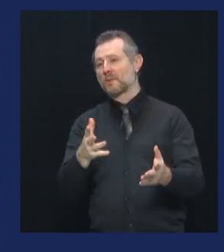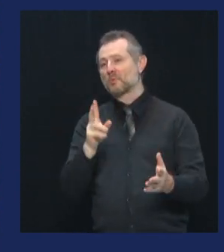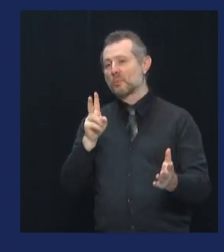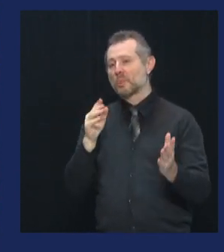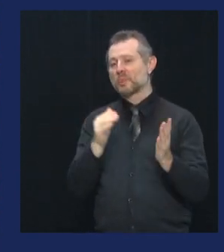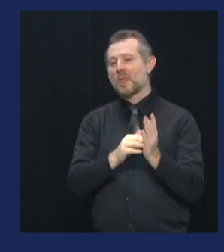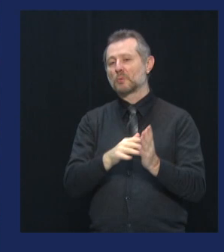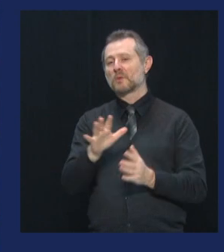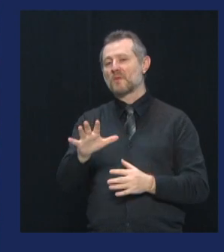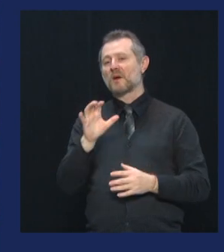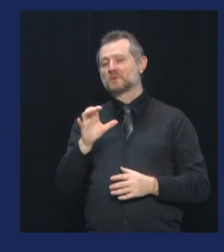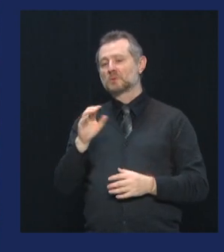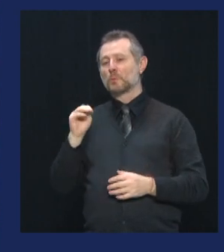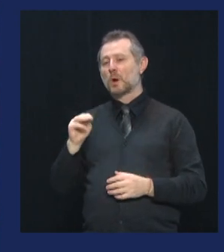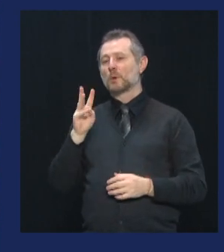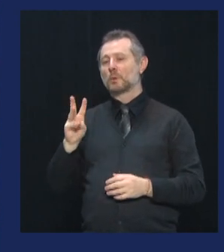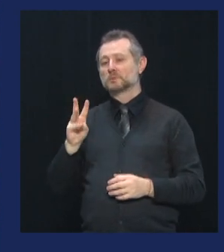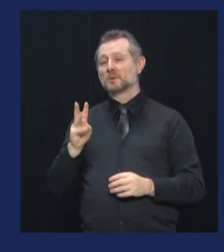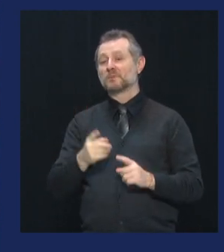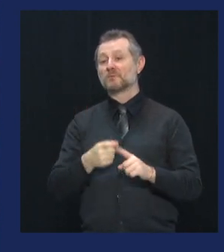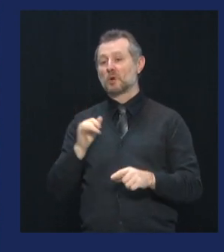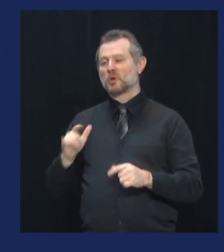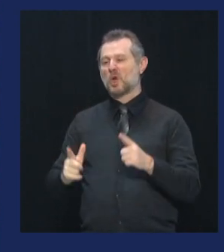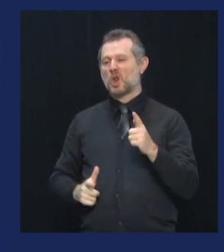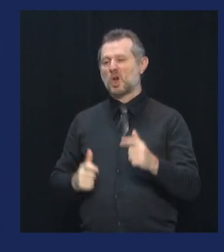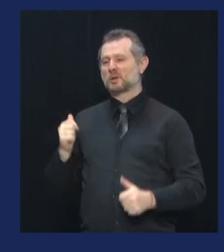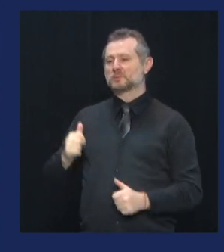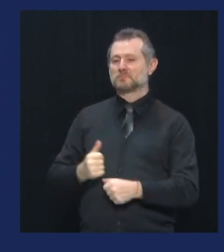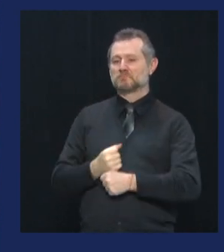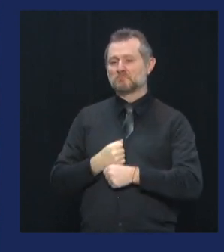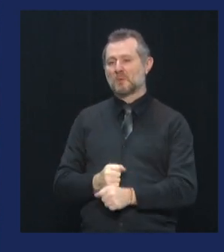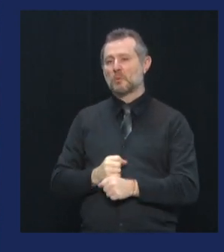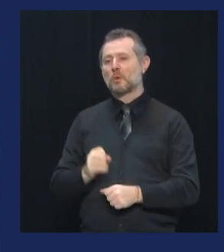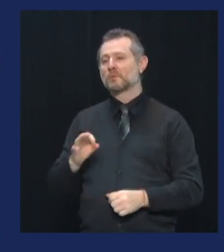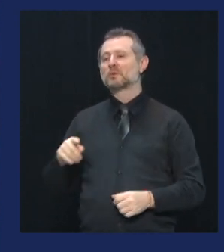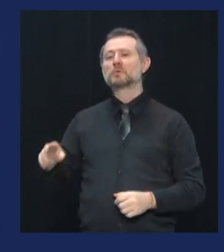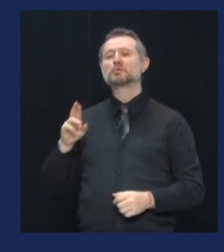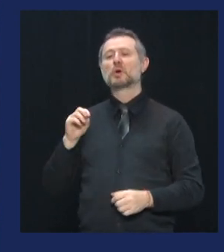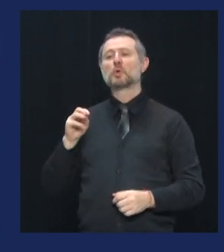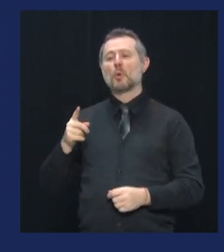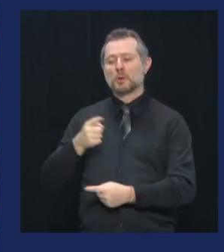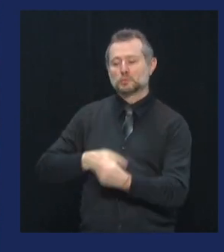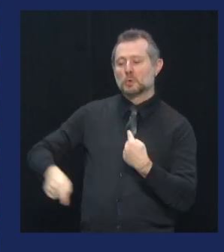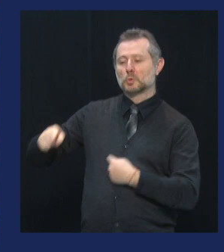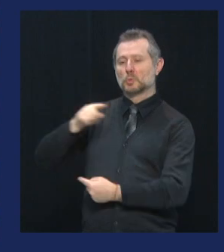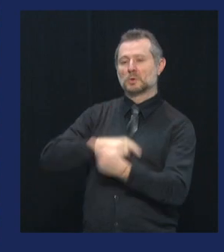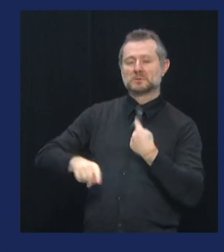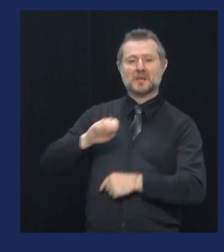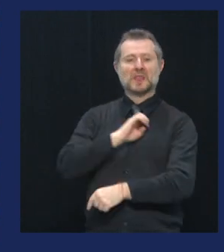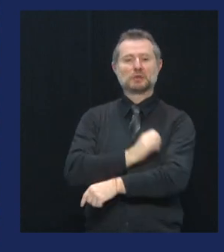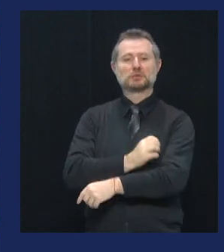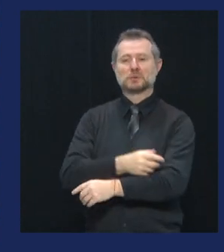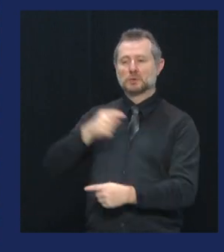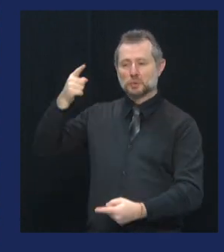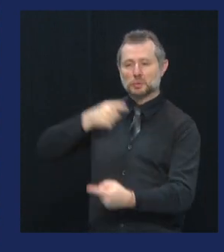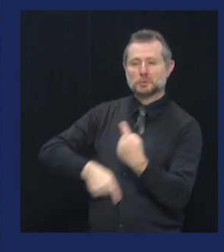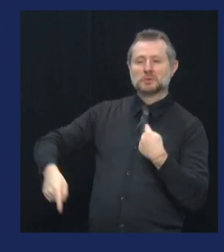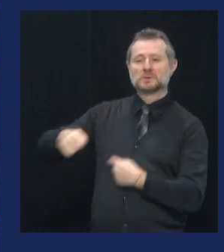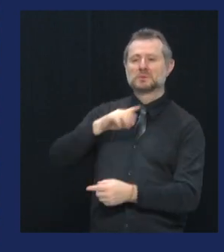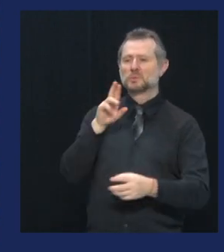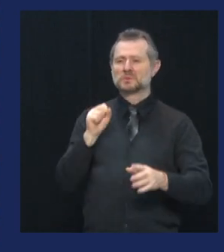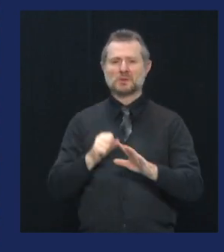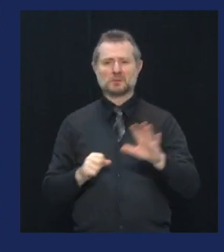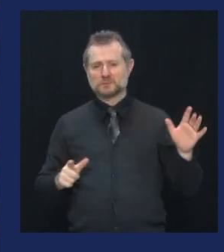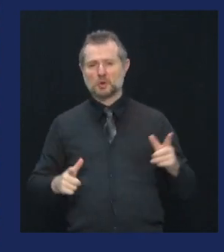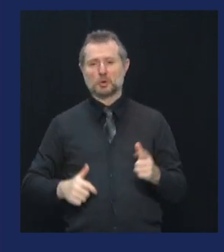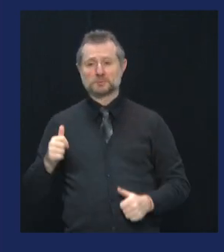of renewable energy by any state in the United States history. The transmission line for the turbines off